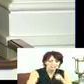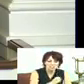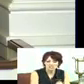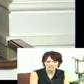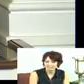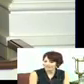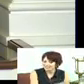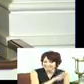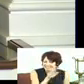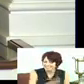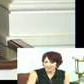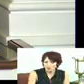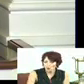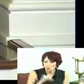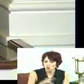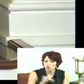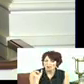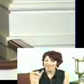lesson.